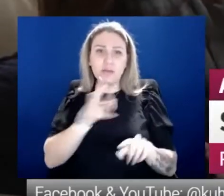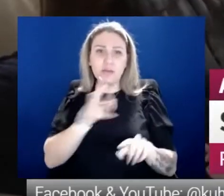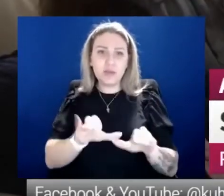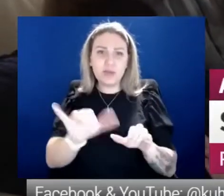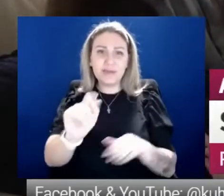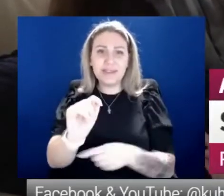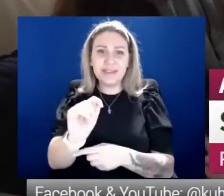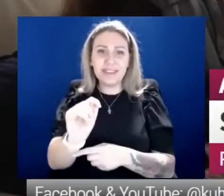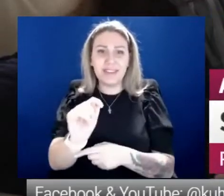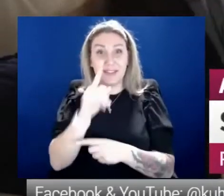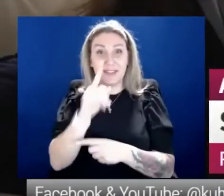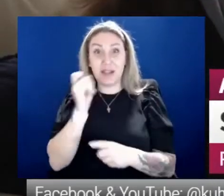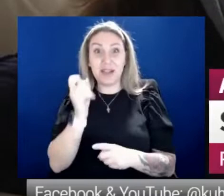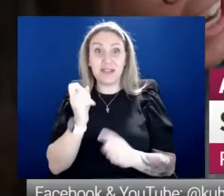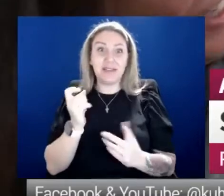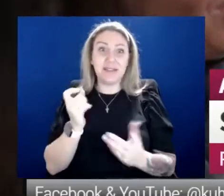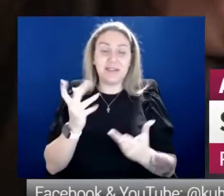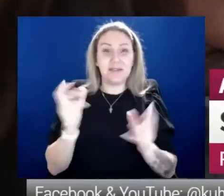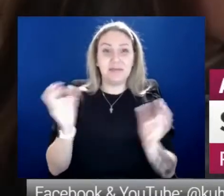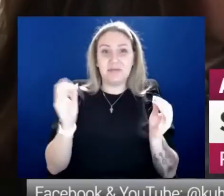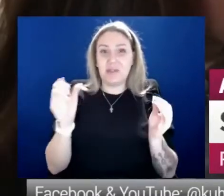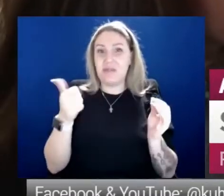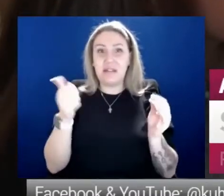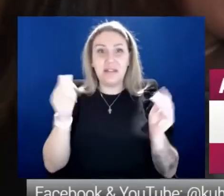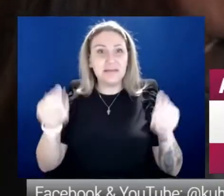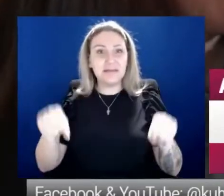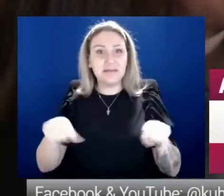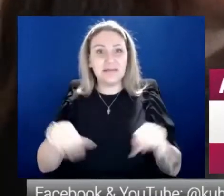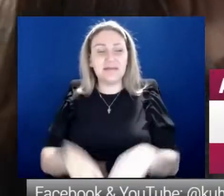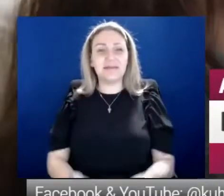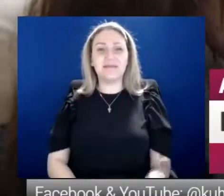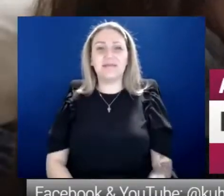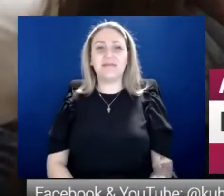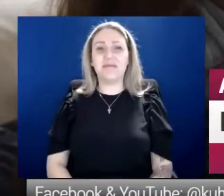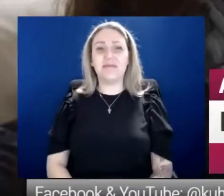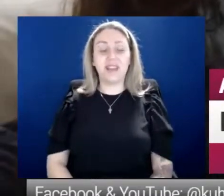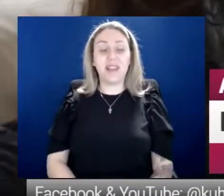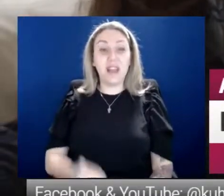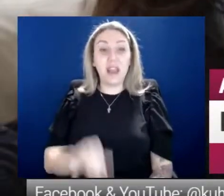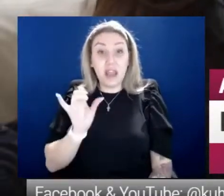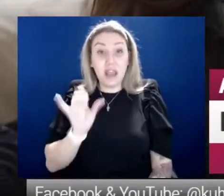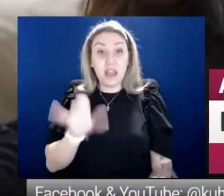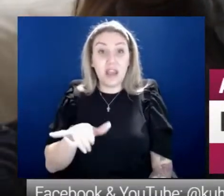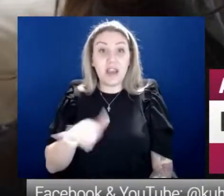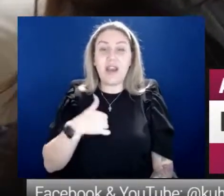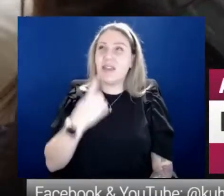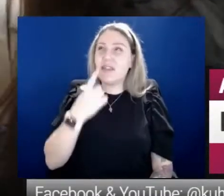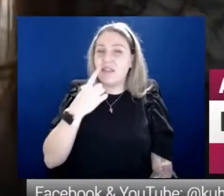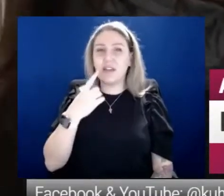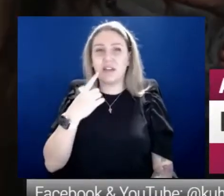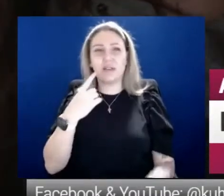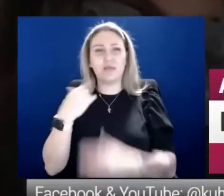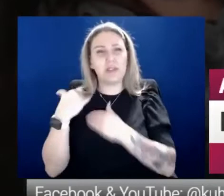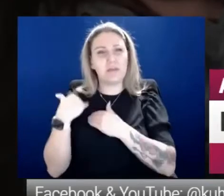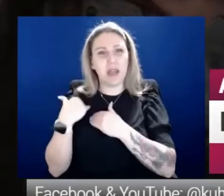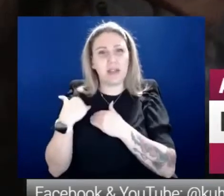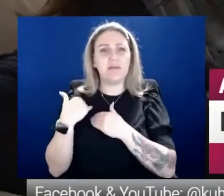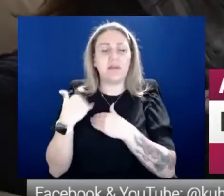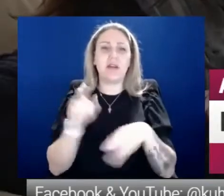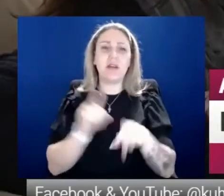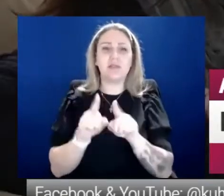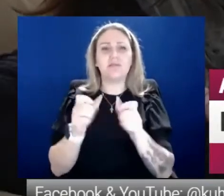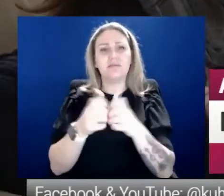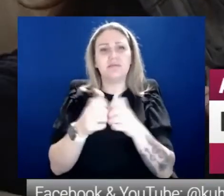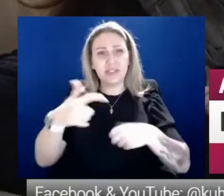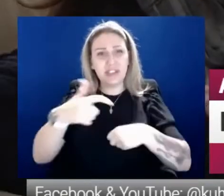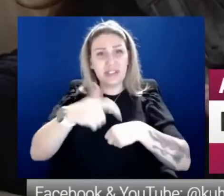because nobody else can. So that was, I think the responsibility, but also just how much time it took